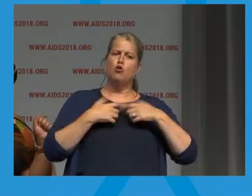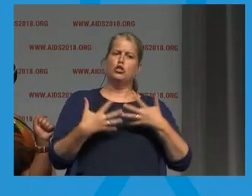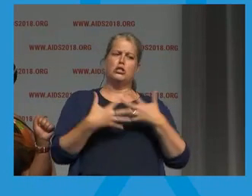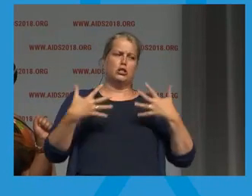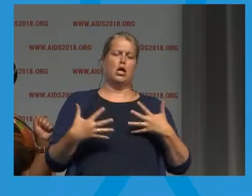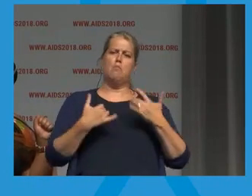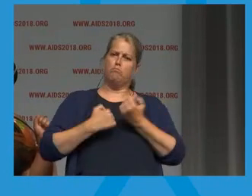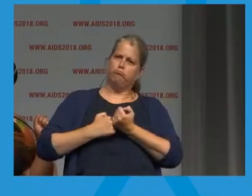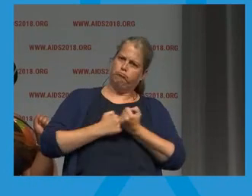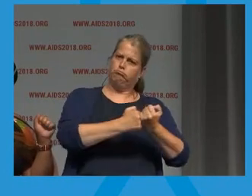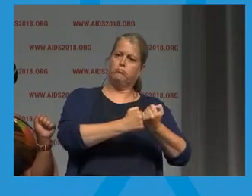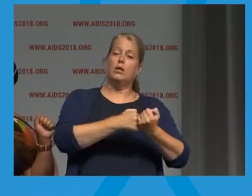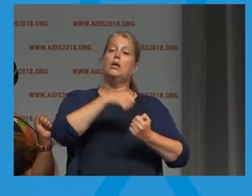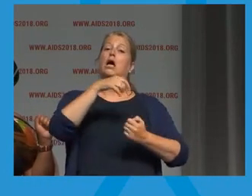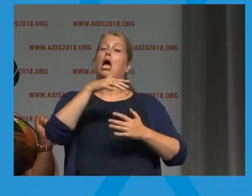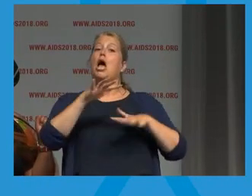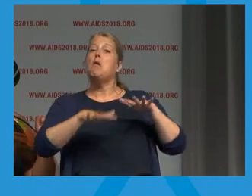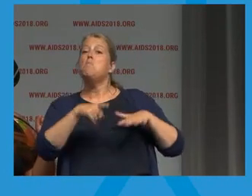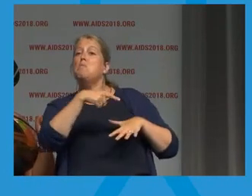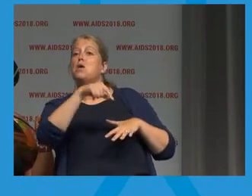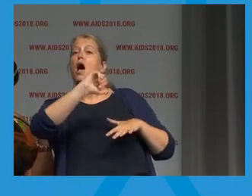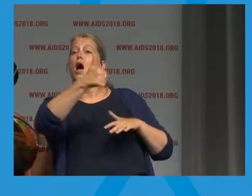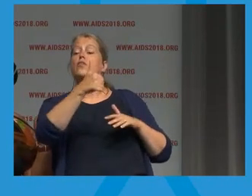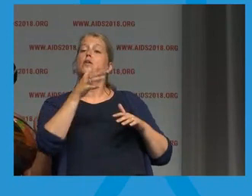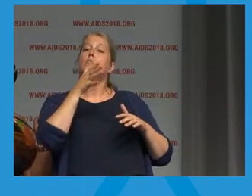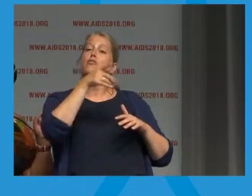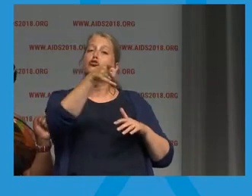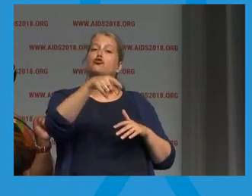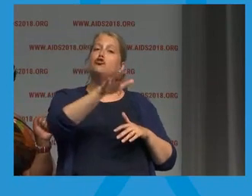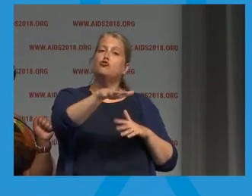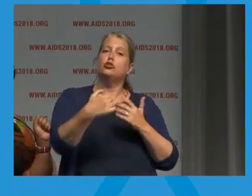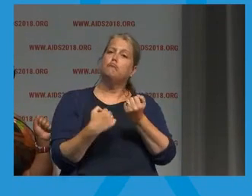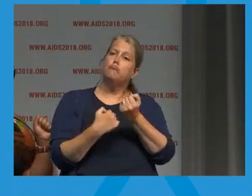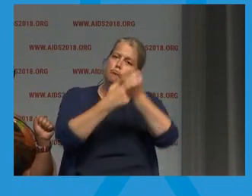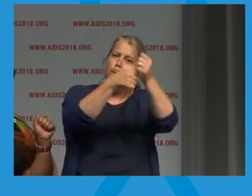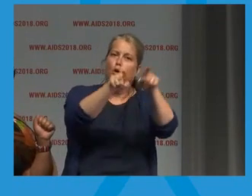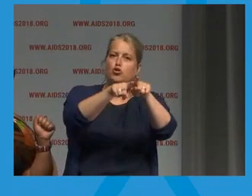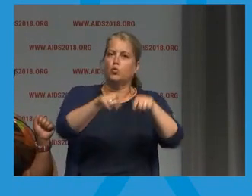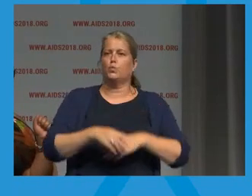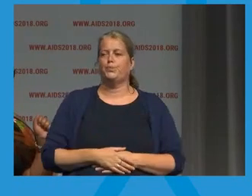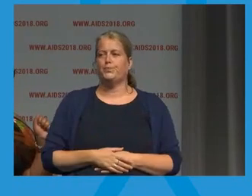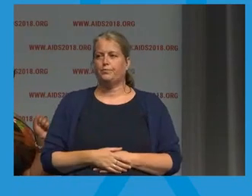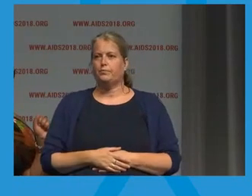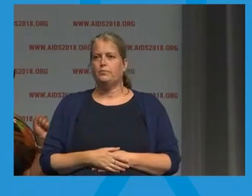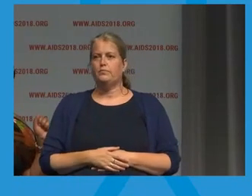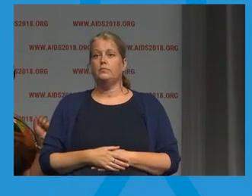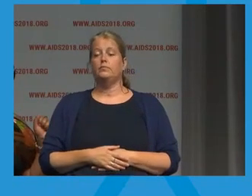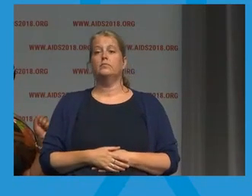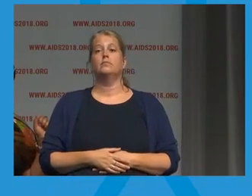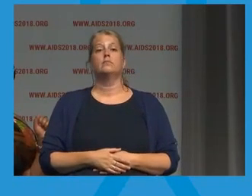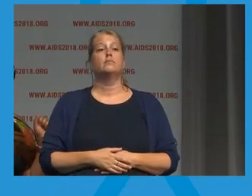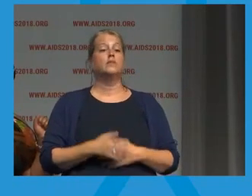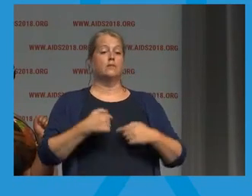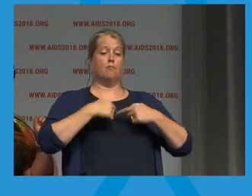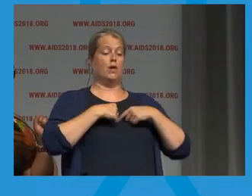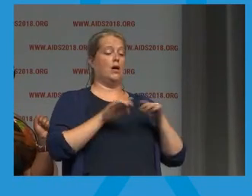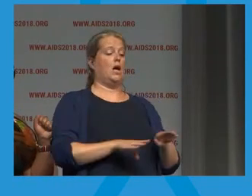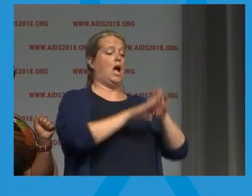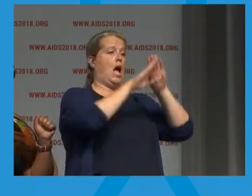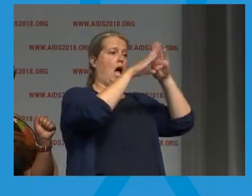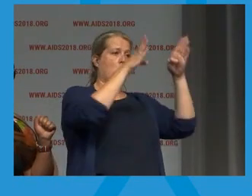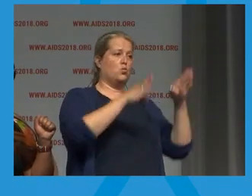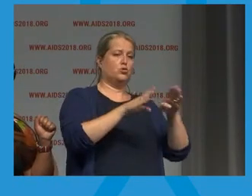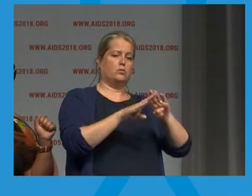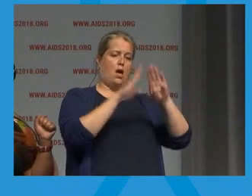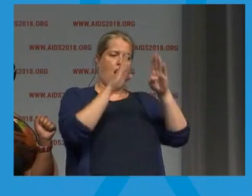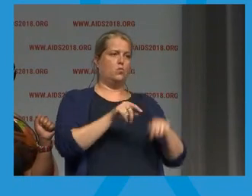as perhaps helping other mothers and their children in areas. Going house to house and